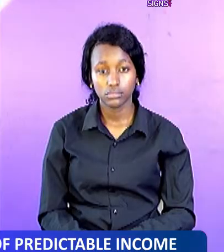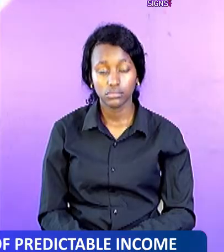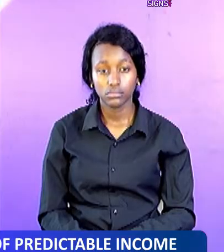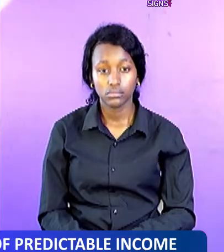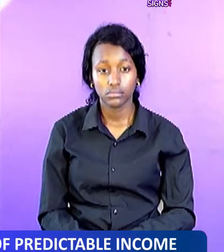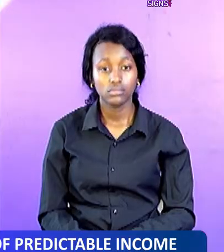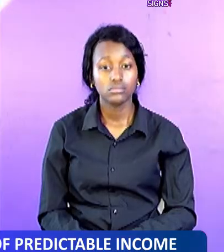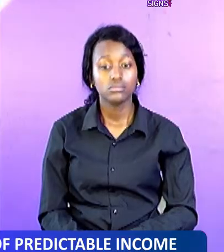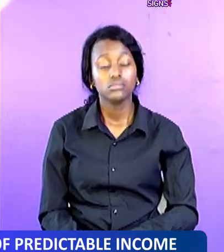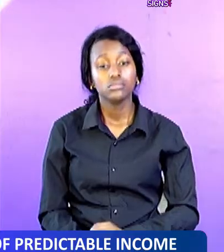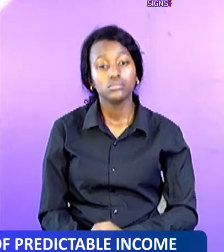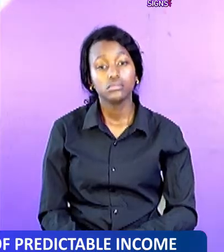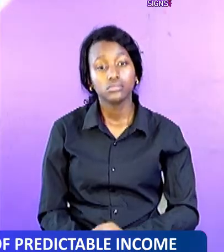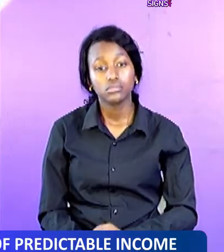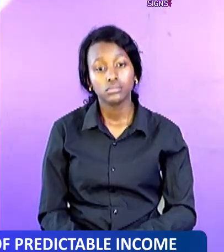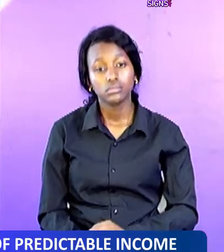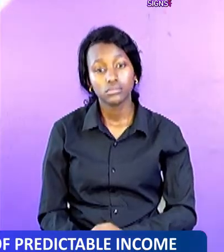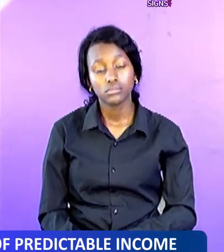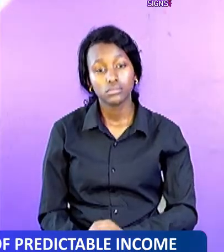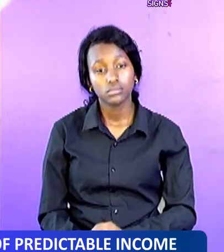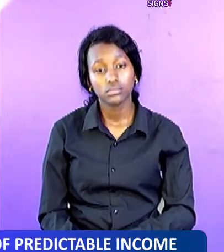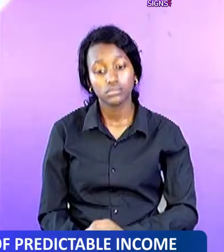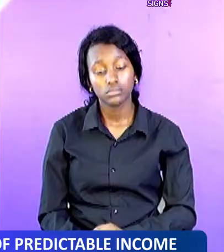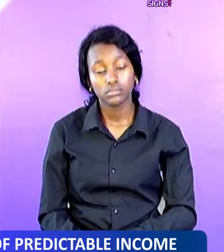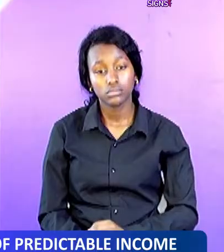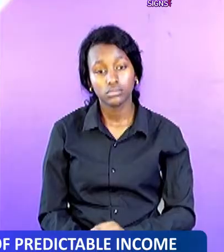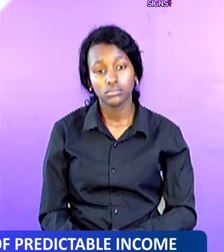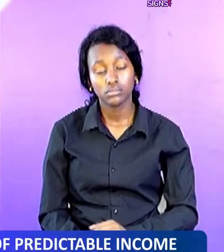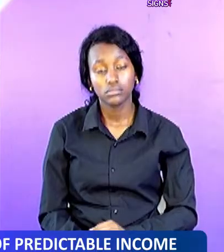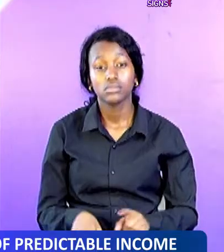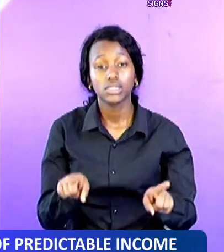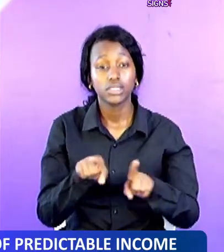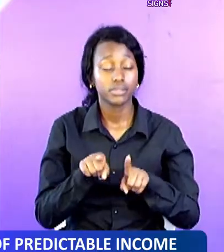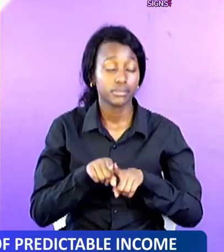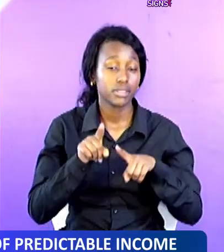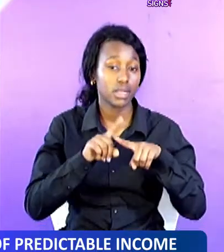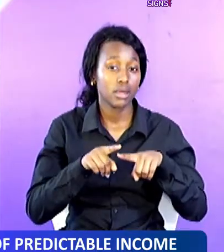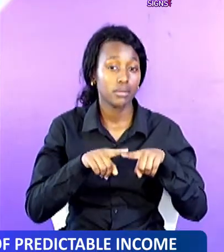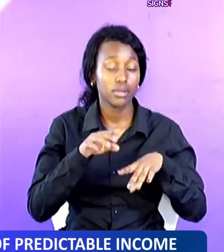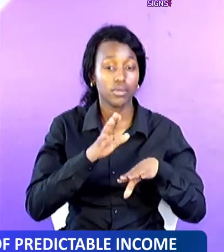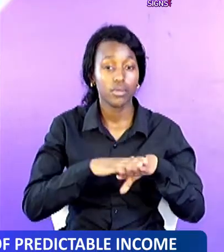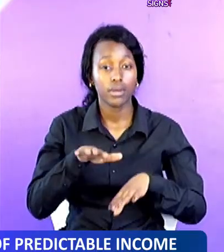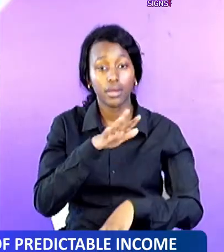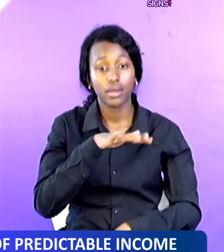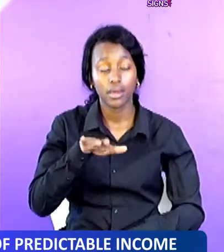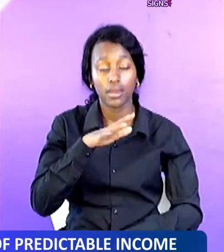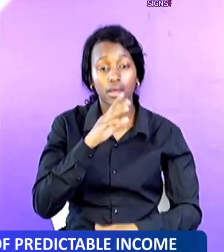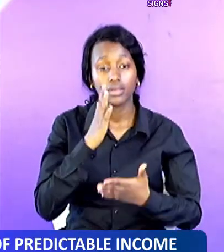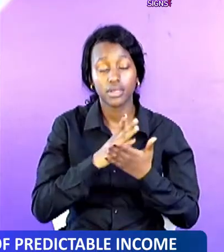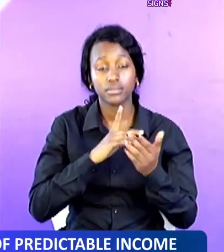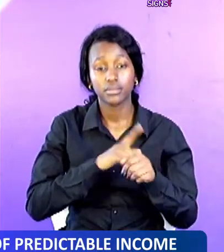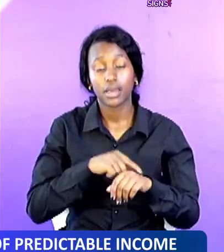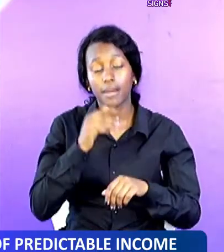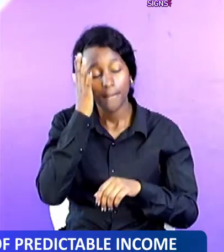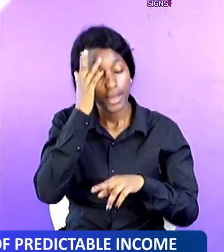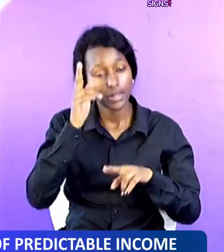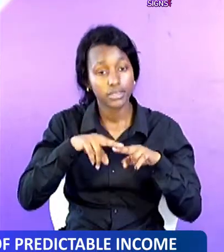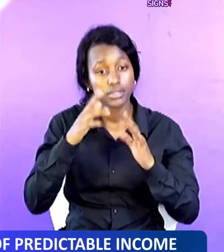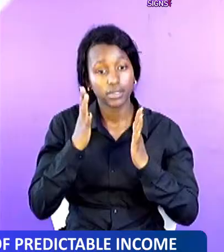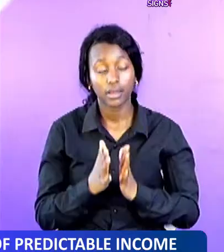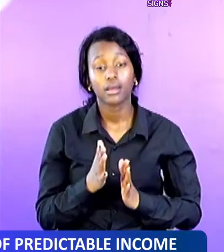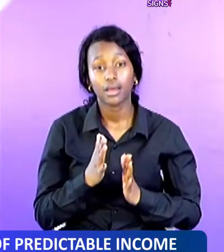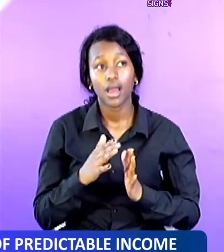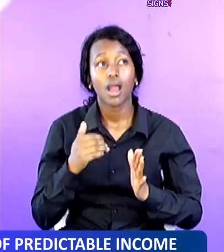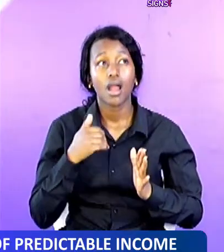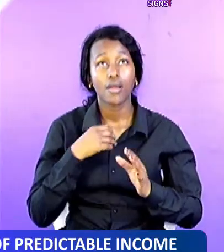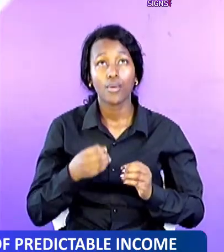less. And of course, depending on the area, you know, even bed sitters, bana unajanga bed sitter mingi sana, but the first guy,